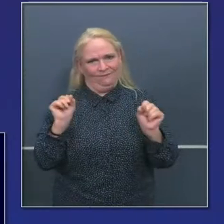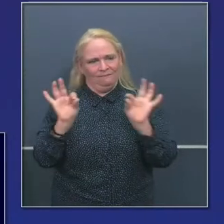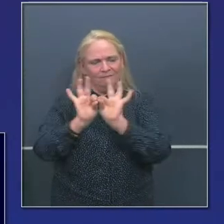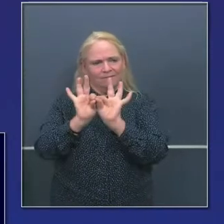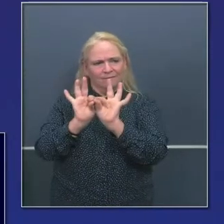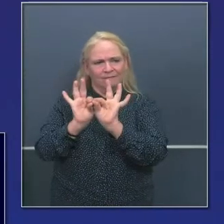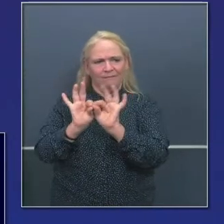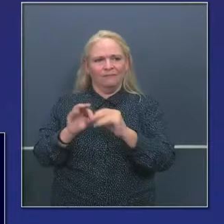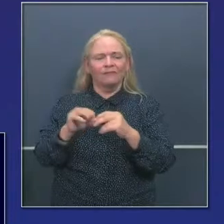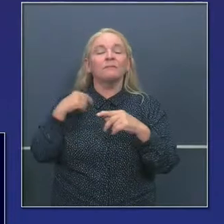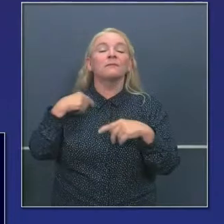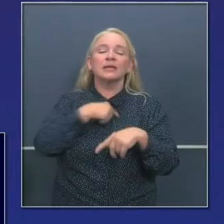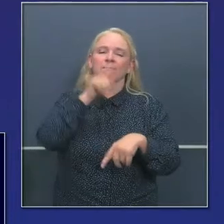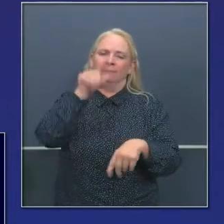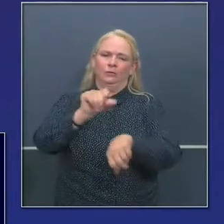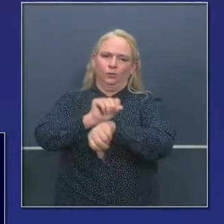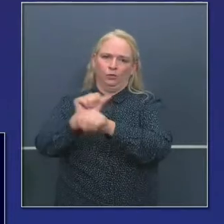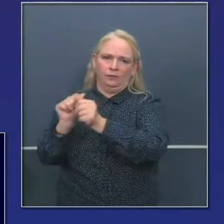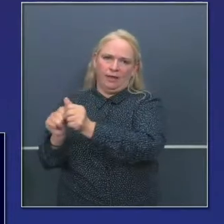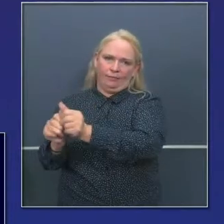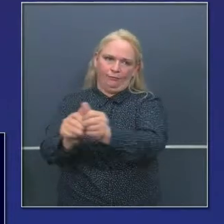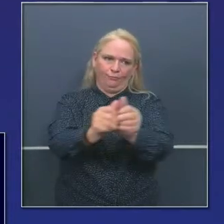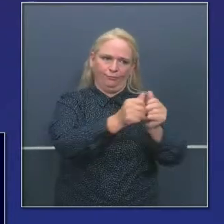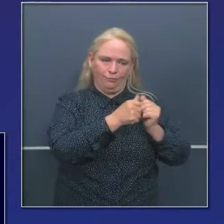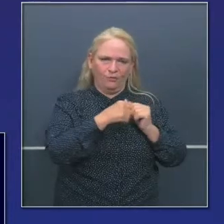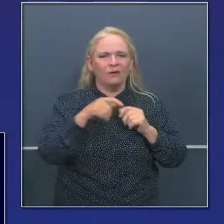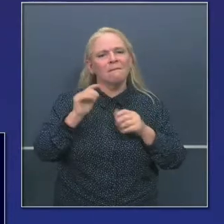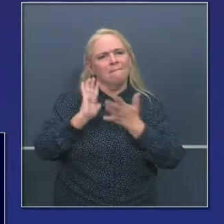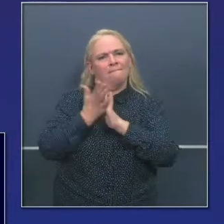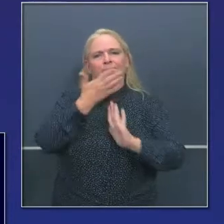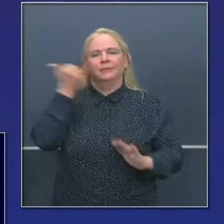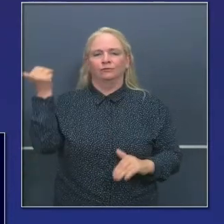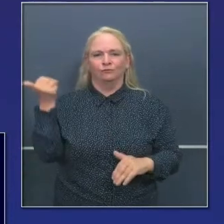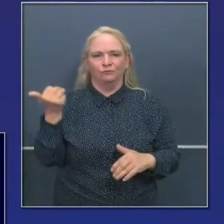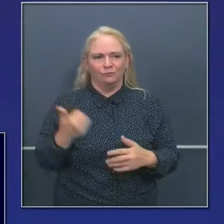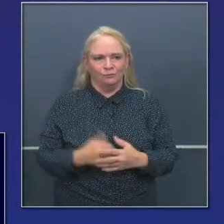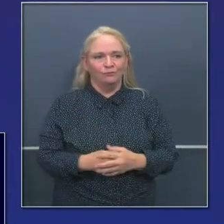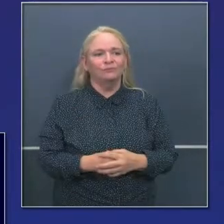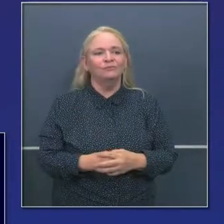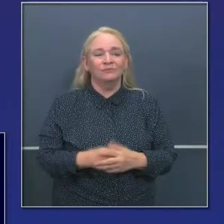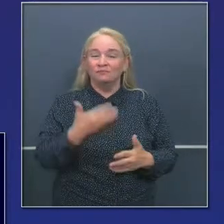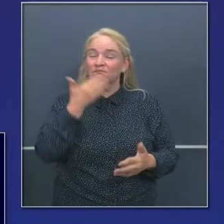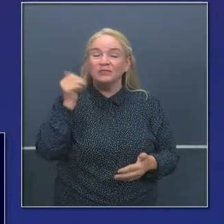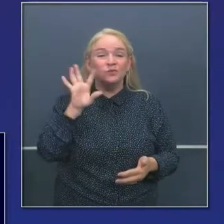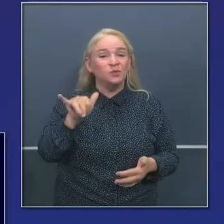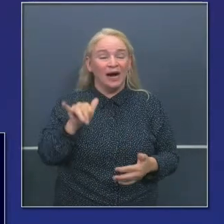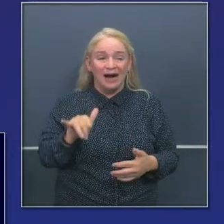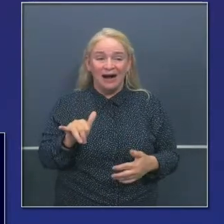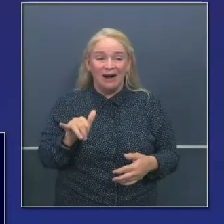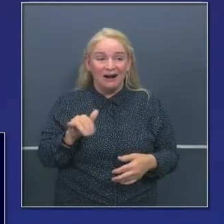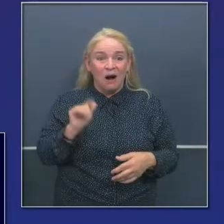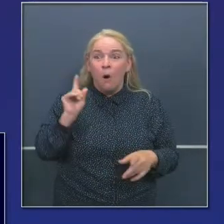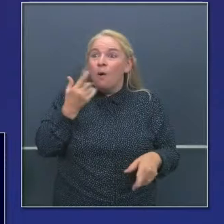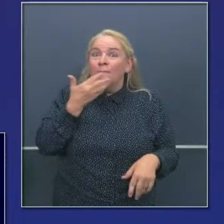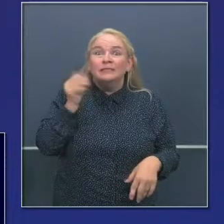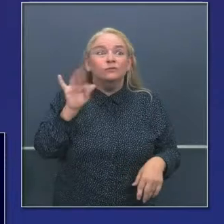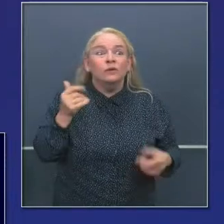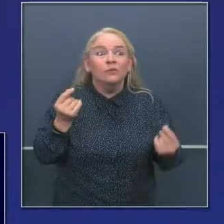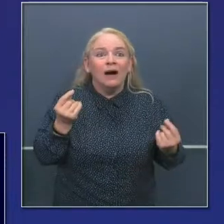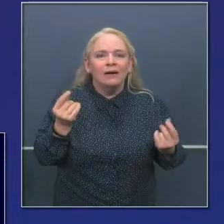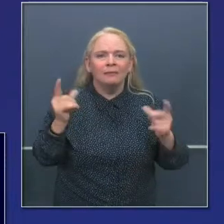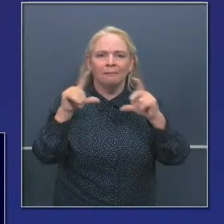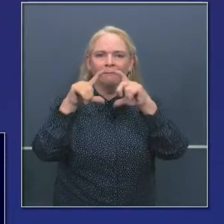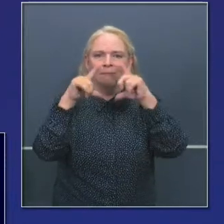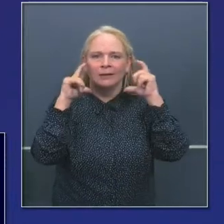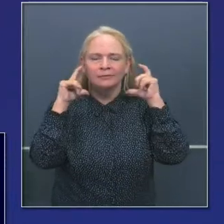disease, do more and do better. Accordingly, no important way you could do that than wearing a mask, wearing